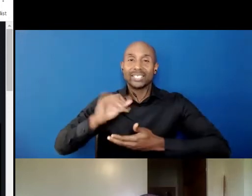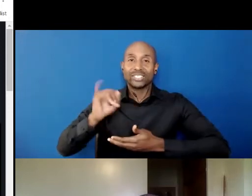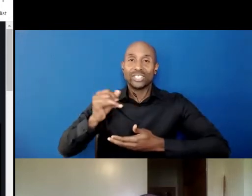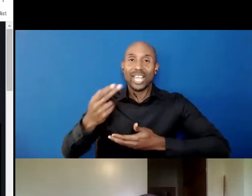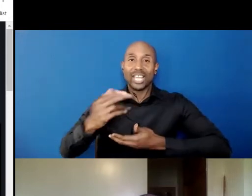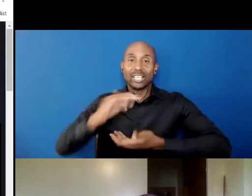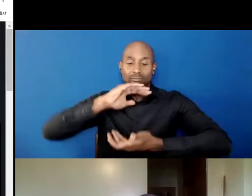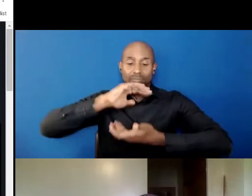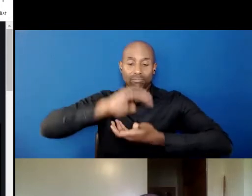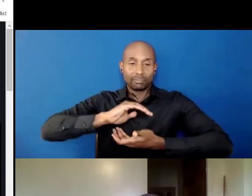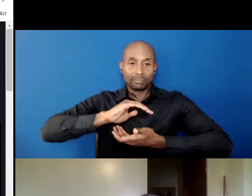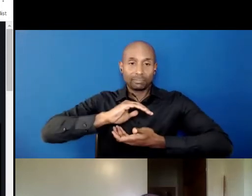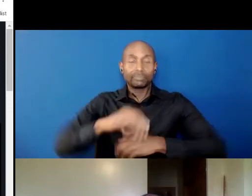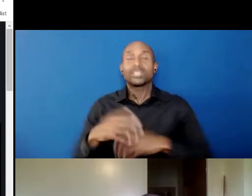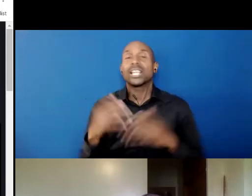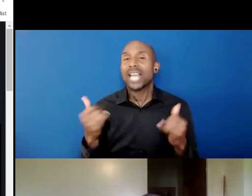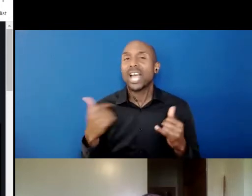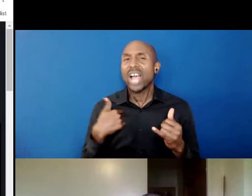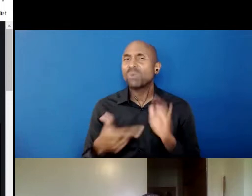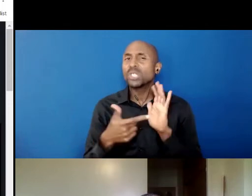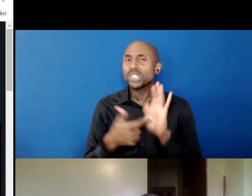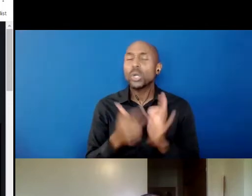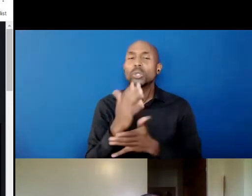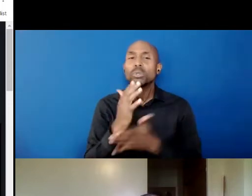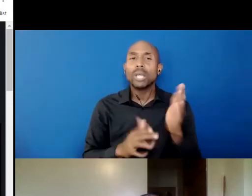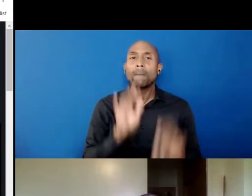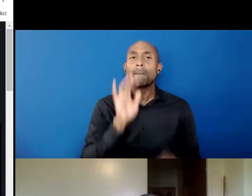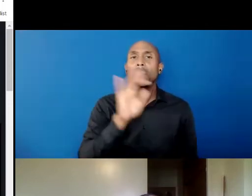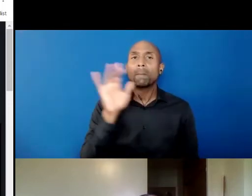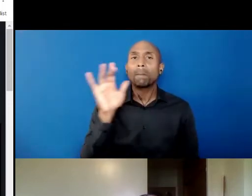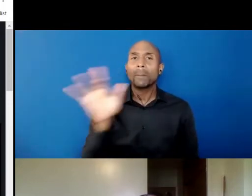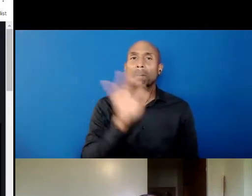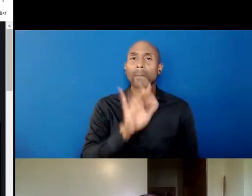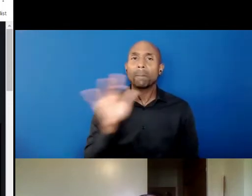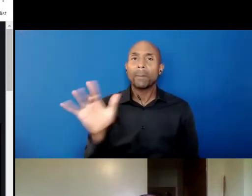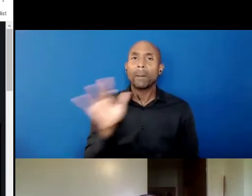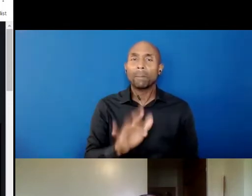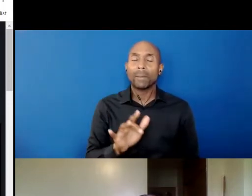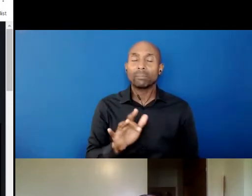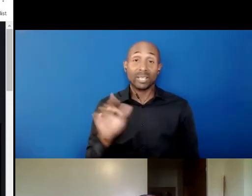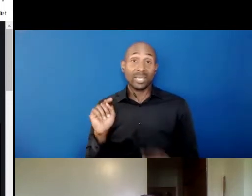team has sort of been talking about throughout this discussion. But